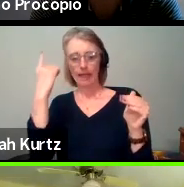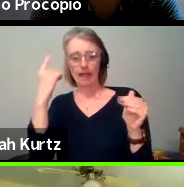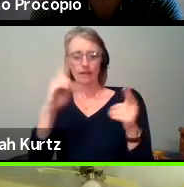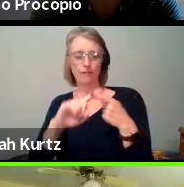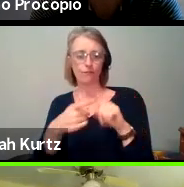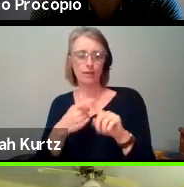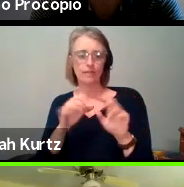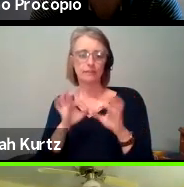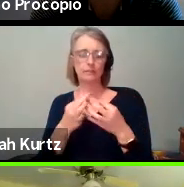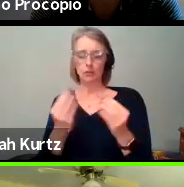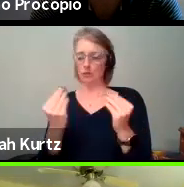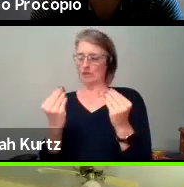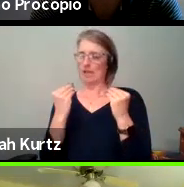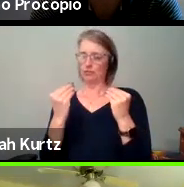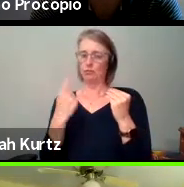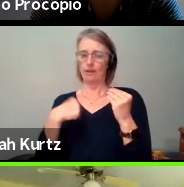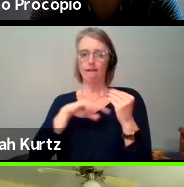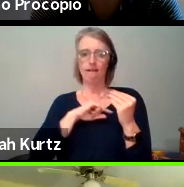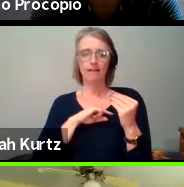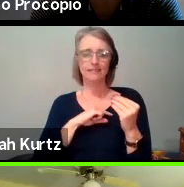to educate us.